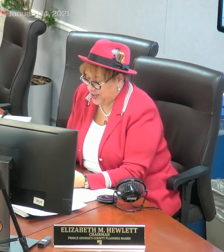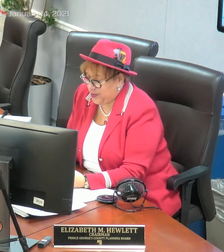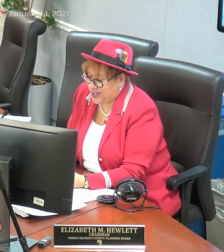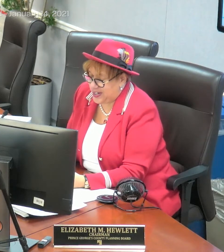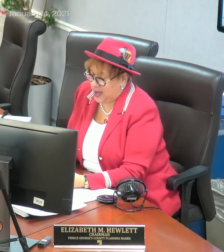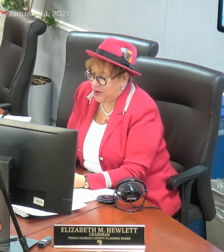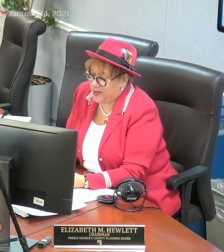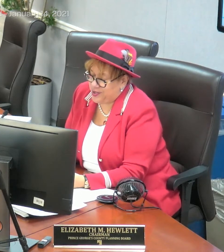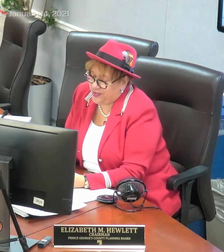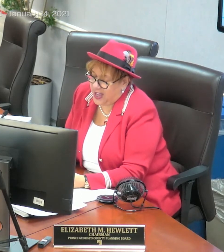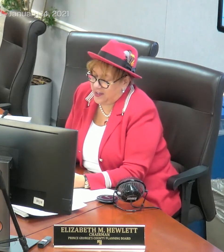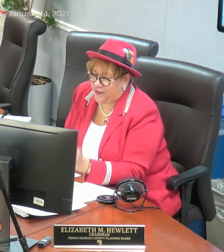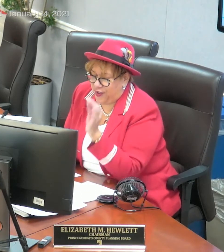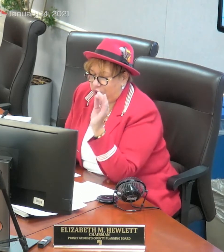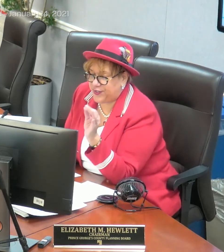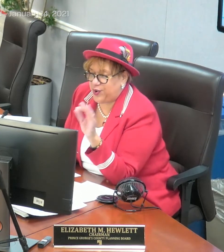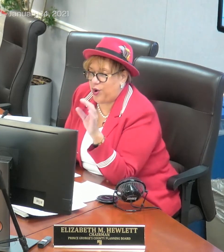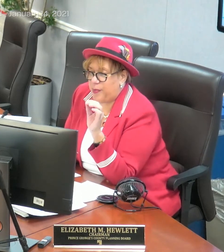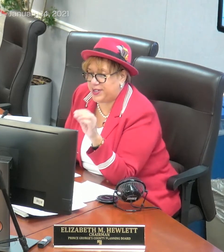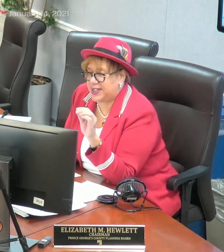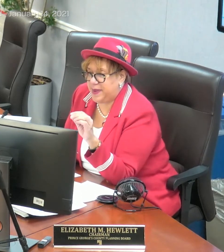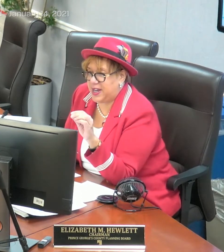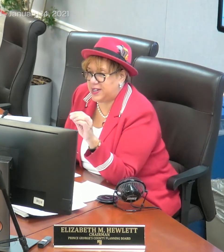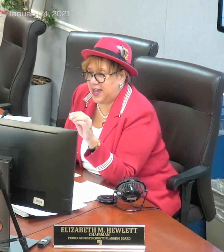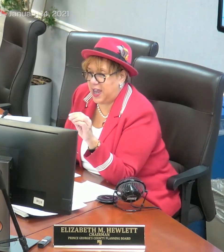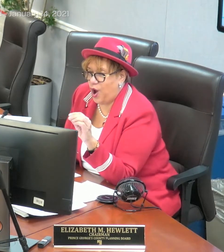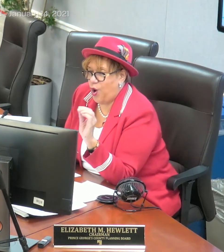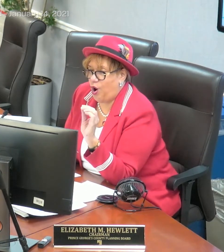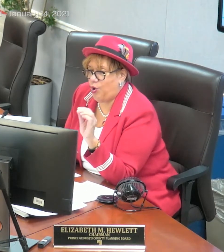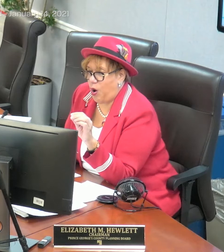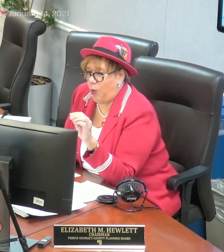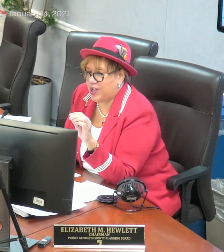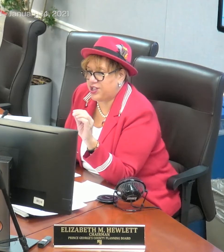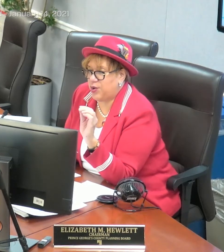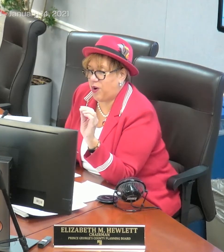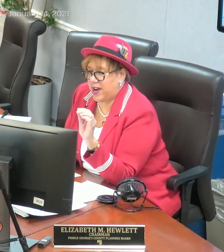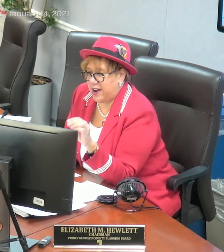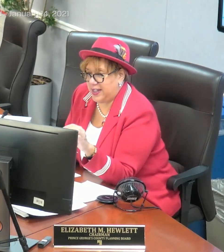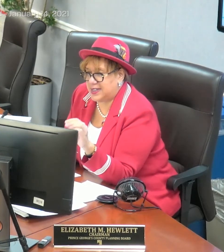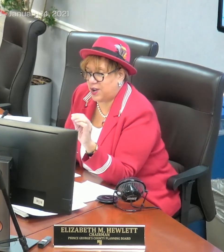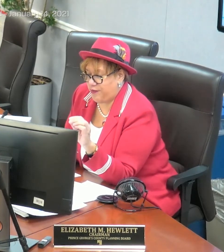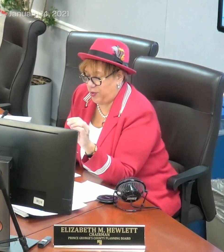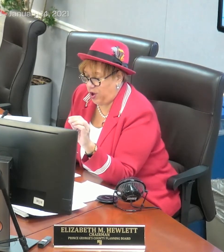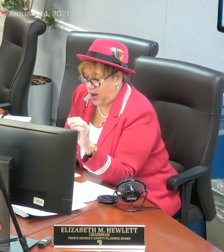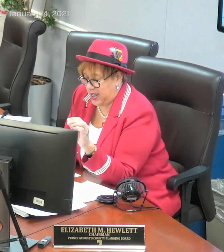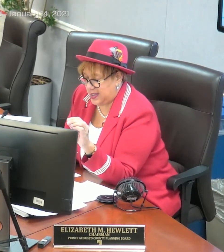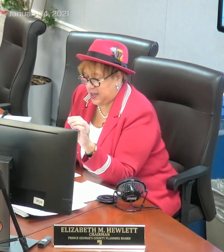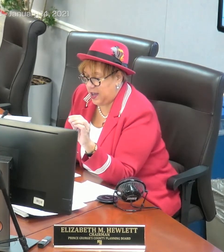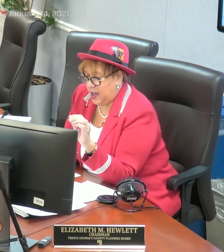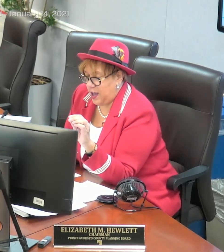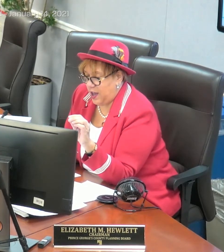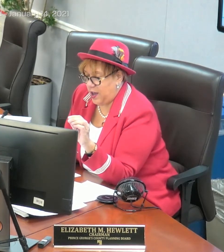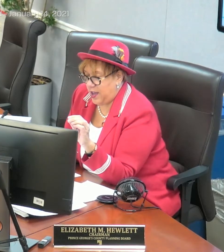We also want to take a moment to thank, for those of you who are participating today or who are watching, who are in our listening or viewing